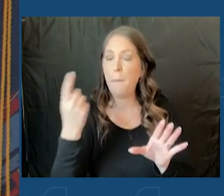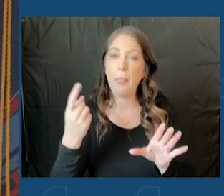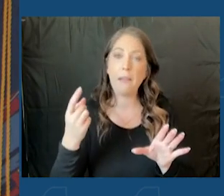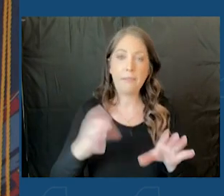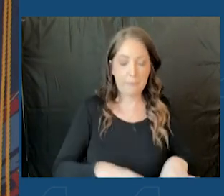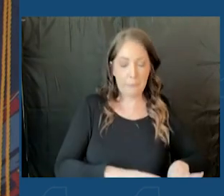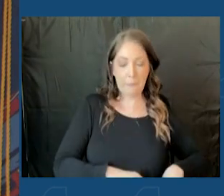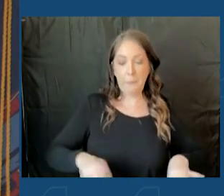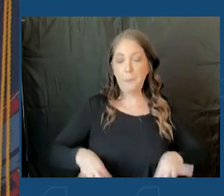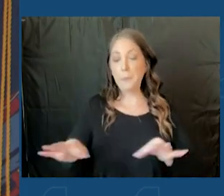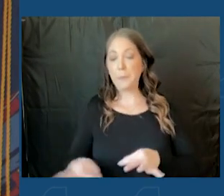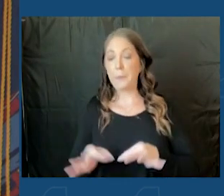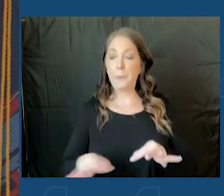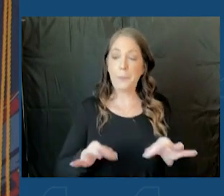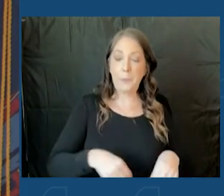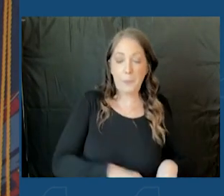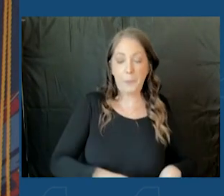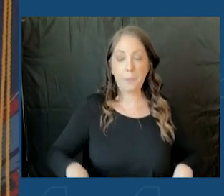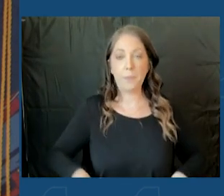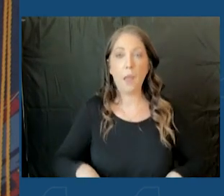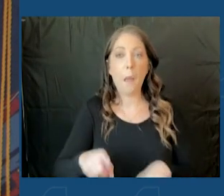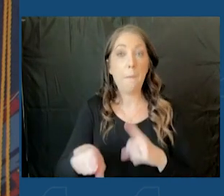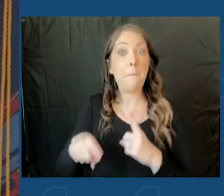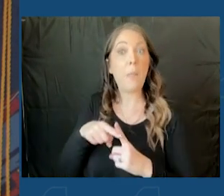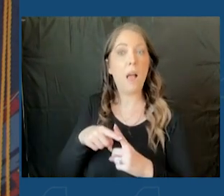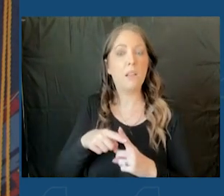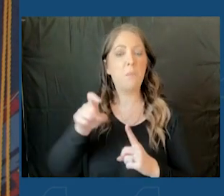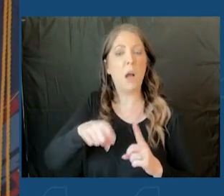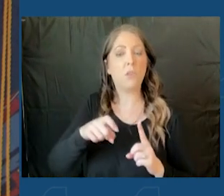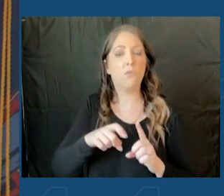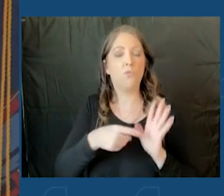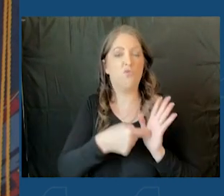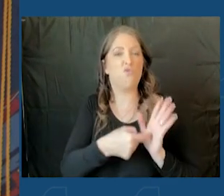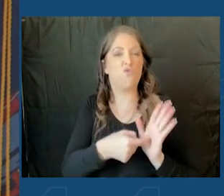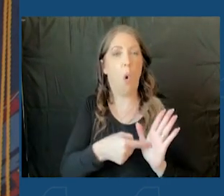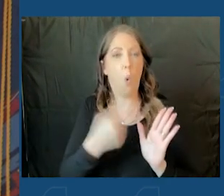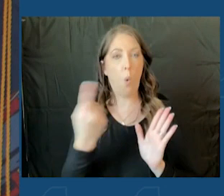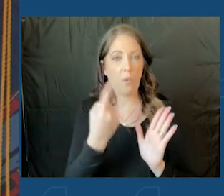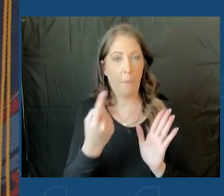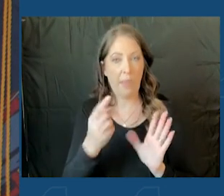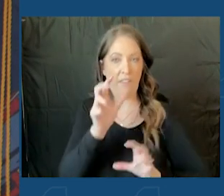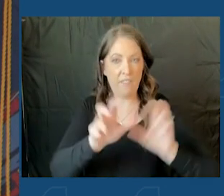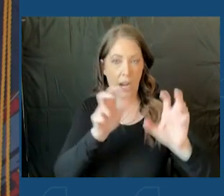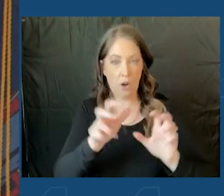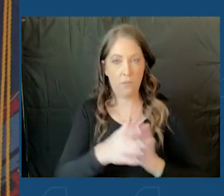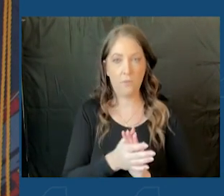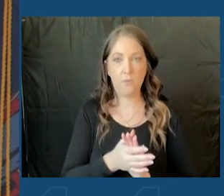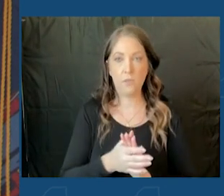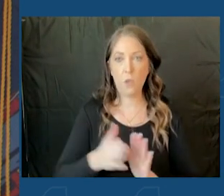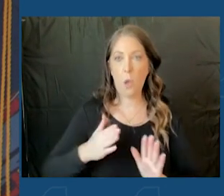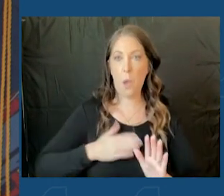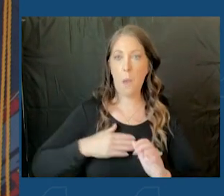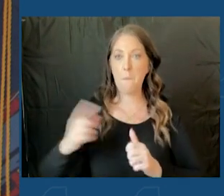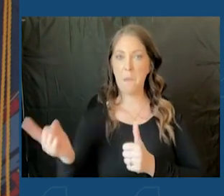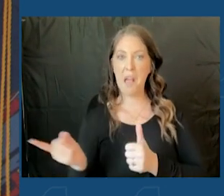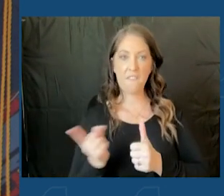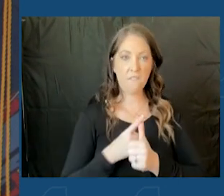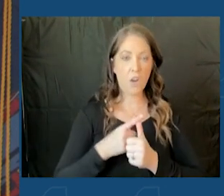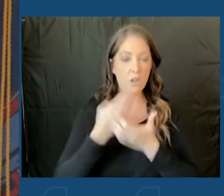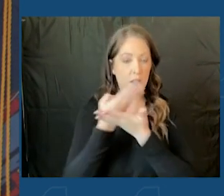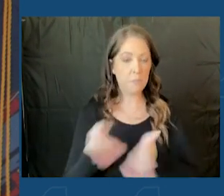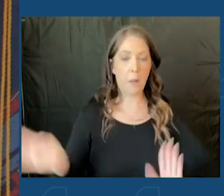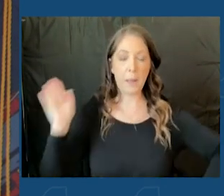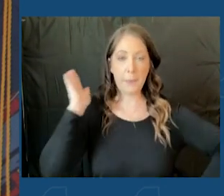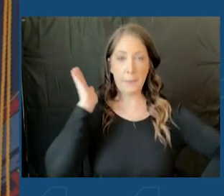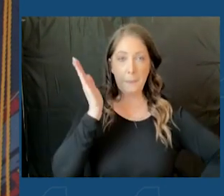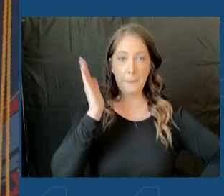long time ago. But also we had to do something. You had to demonstrate something at the fair. So this is my first public speaking. I was 10 years